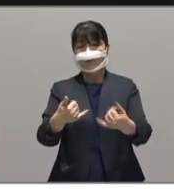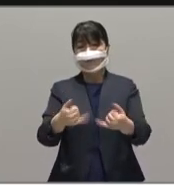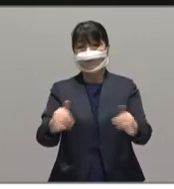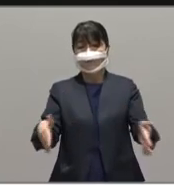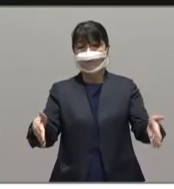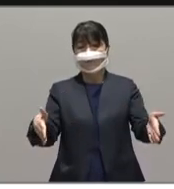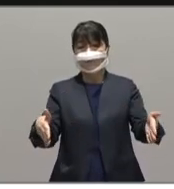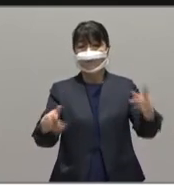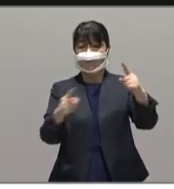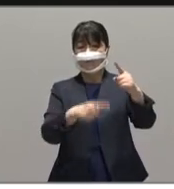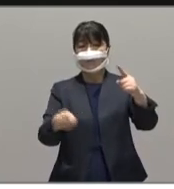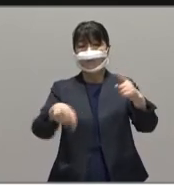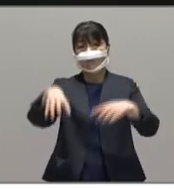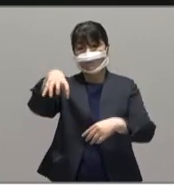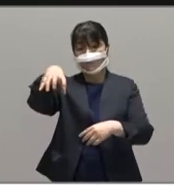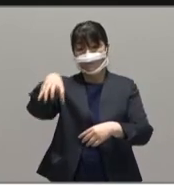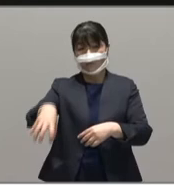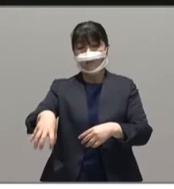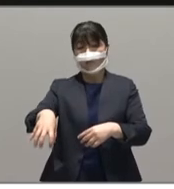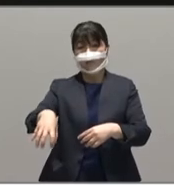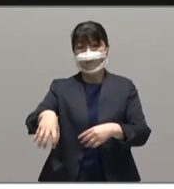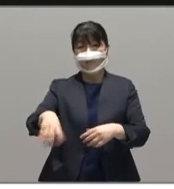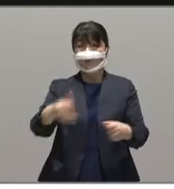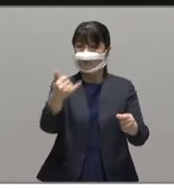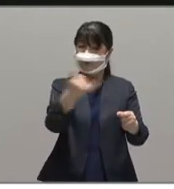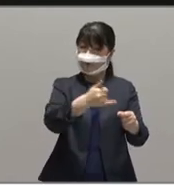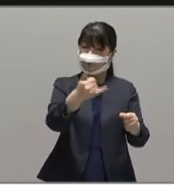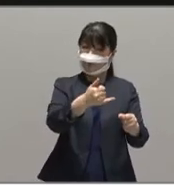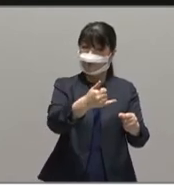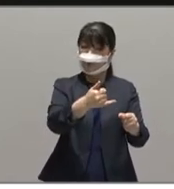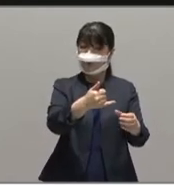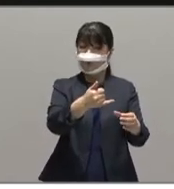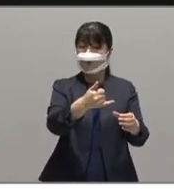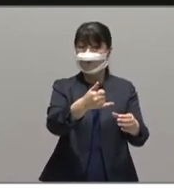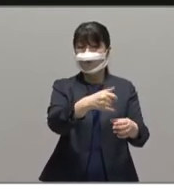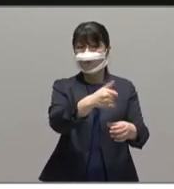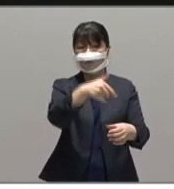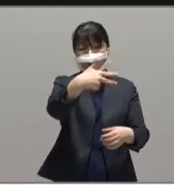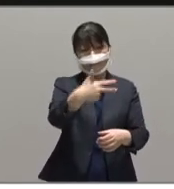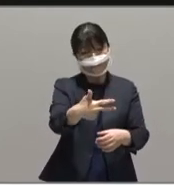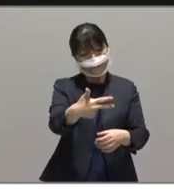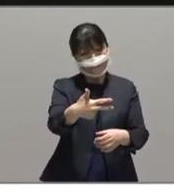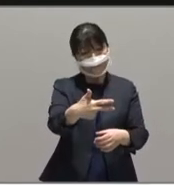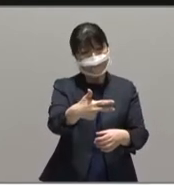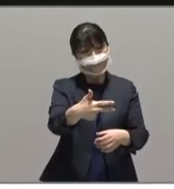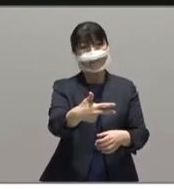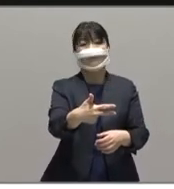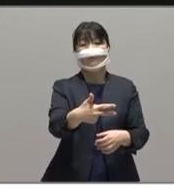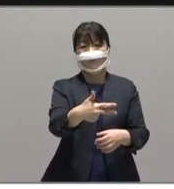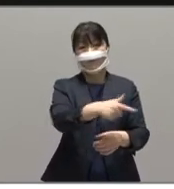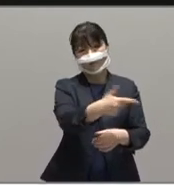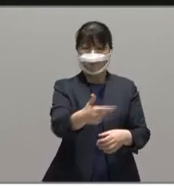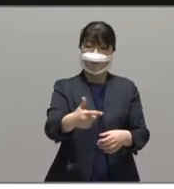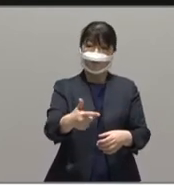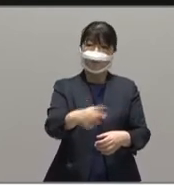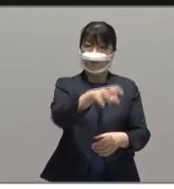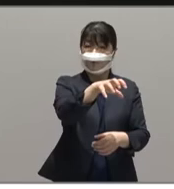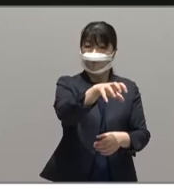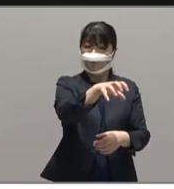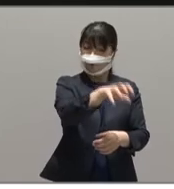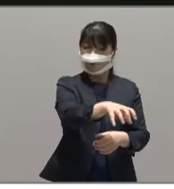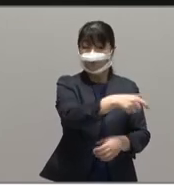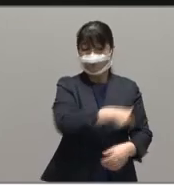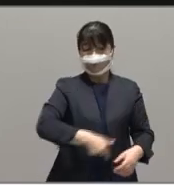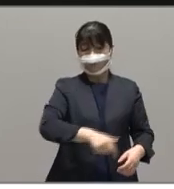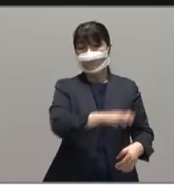Forest Park that you mentioned is there, and in Yame City or Sasaguni Town of Fukuoka